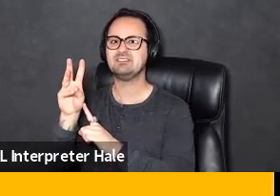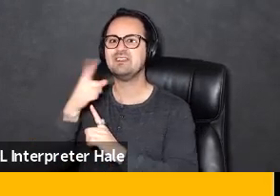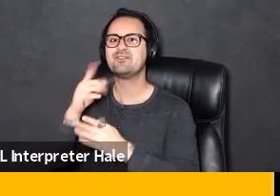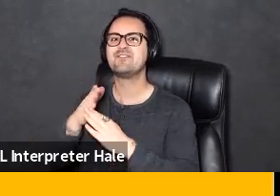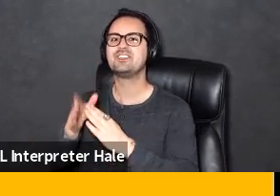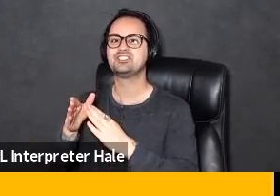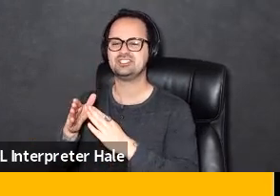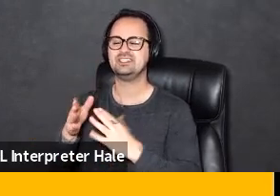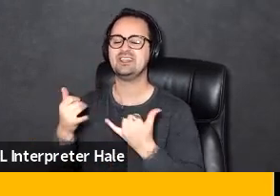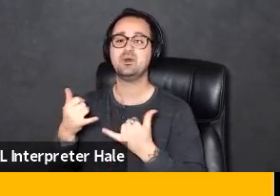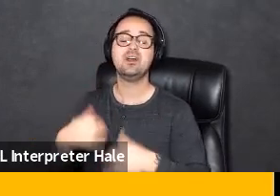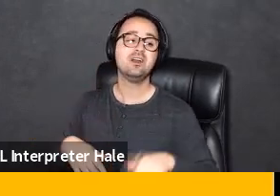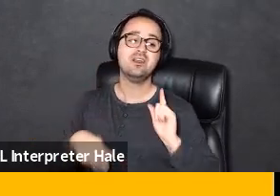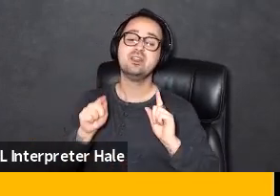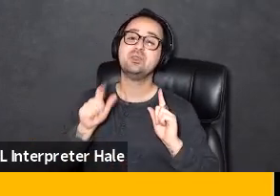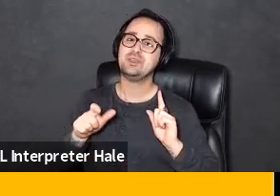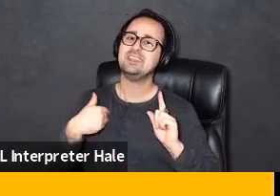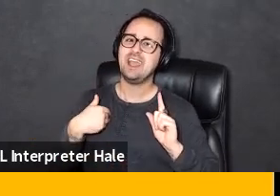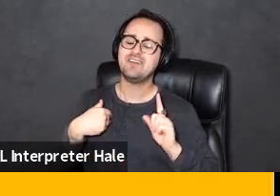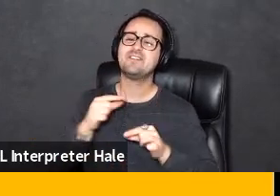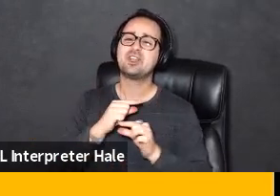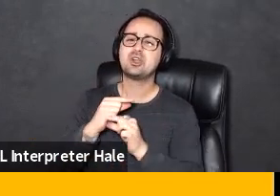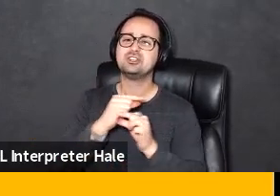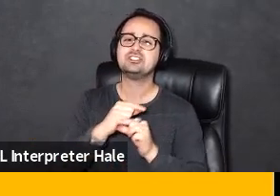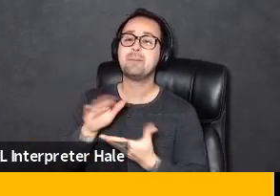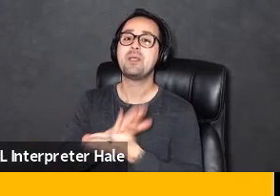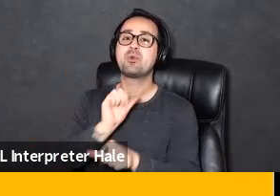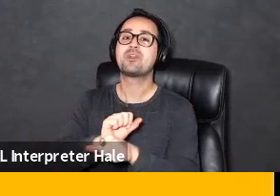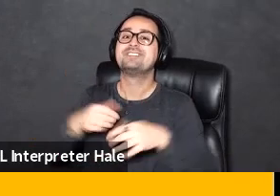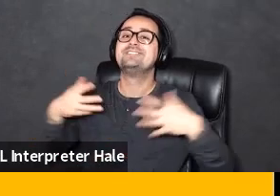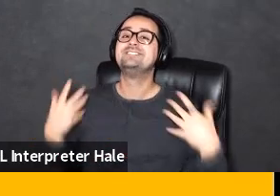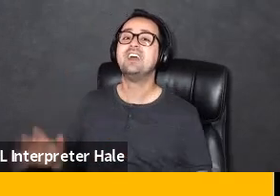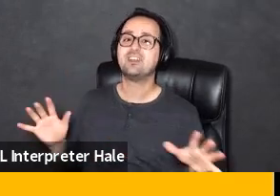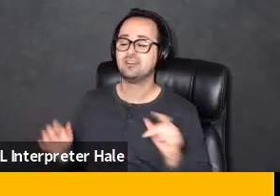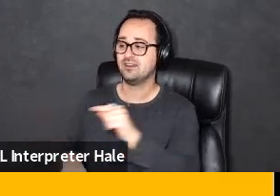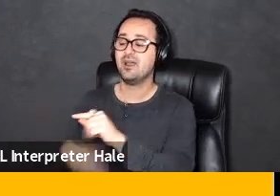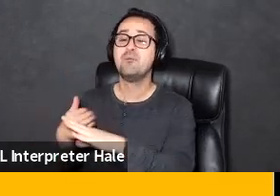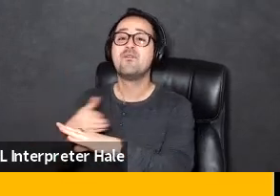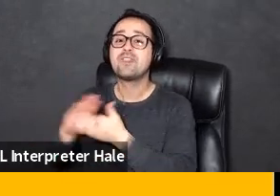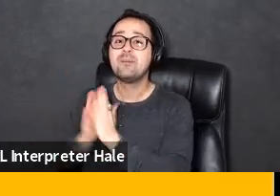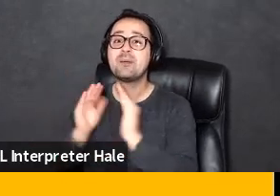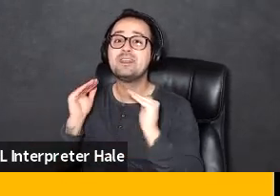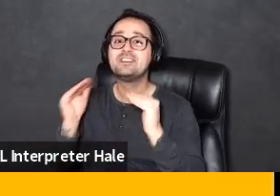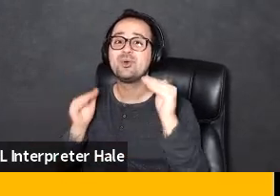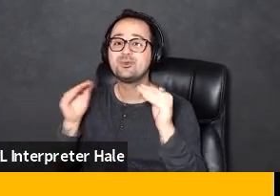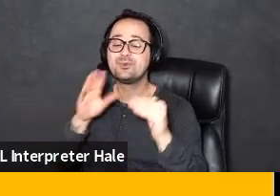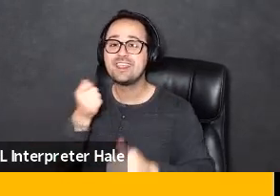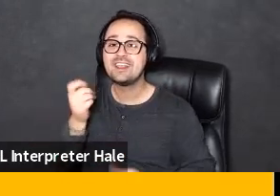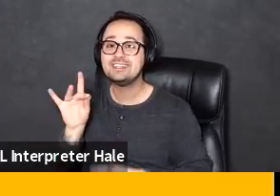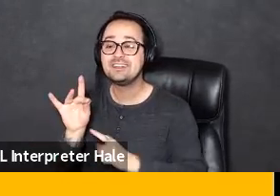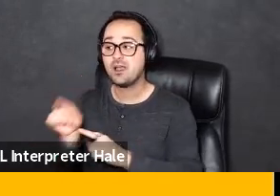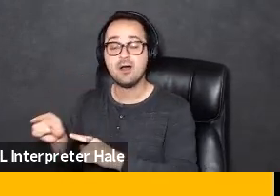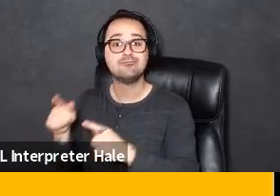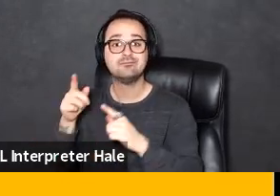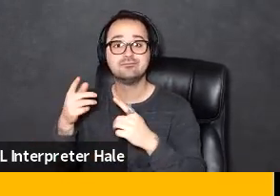Right, because the conversation is you need to have that guardianship paperwork done before the child becomes an adult, turns 18, because once they're an